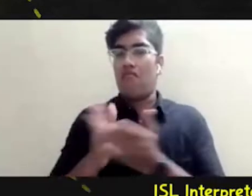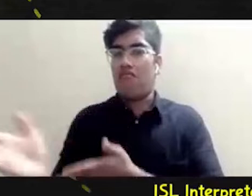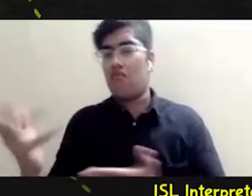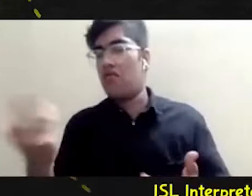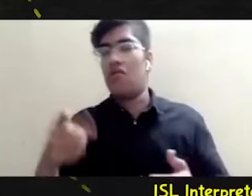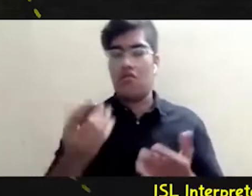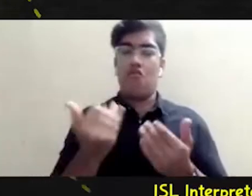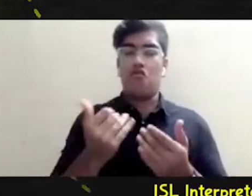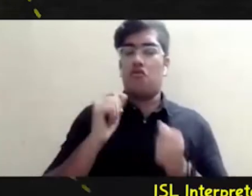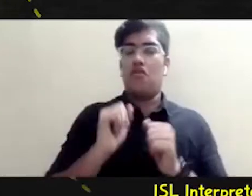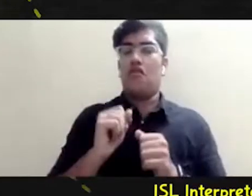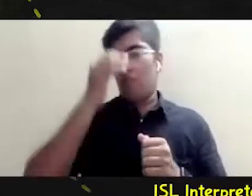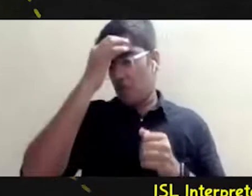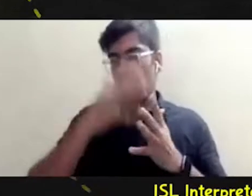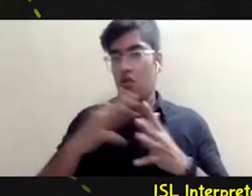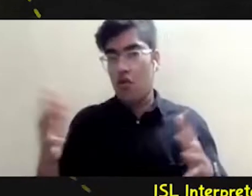serve very